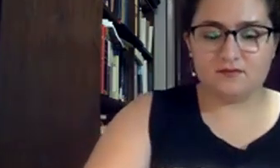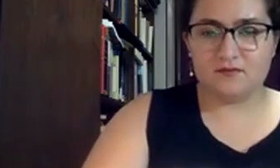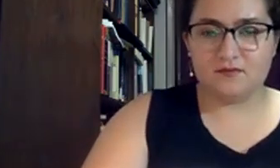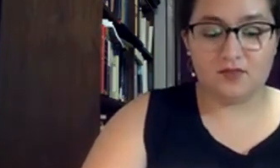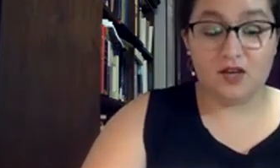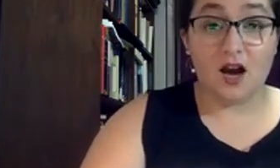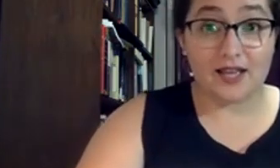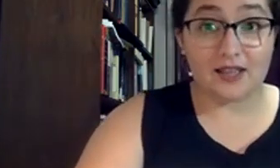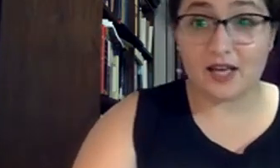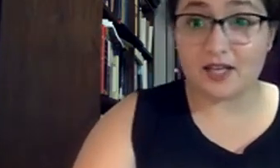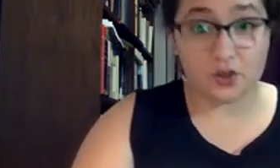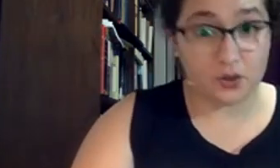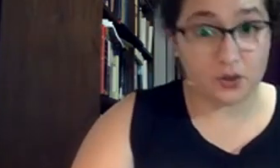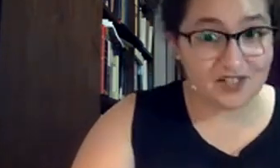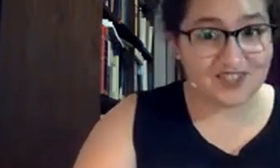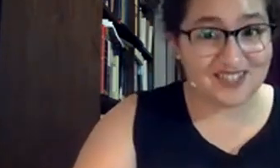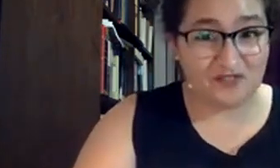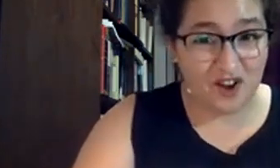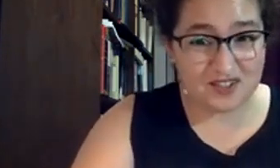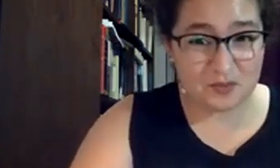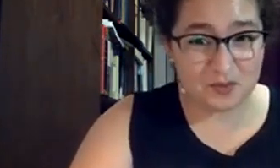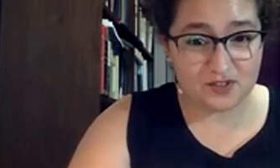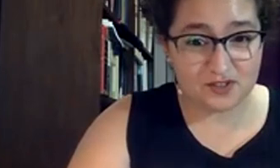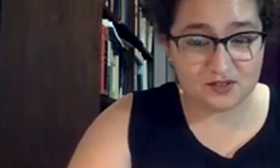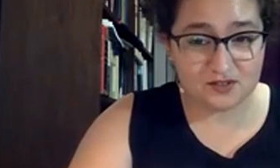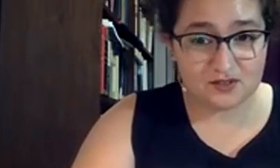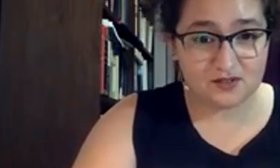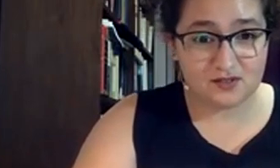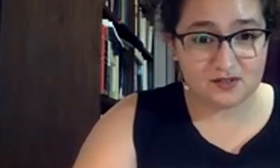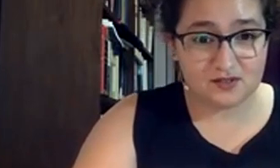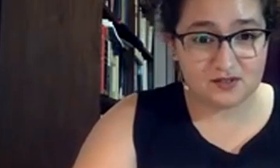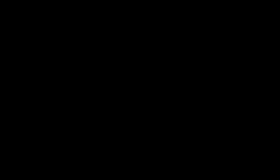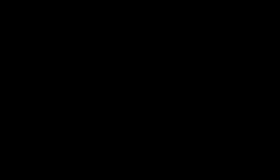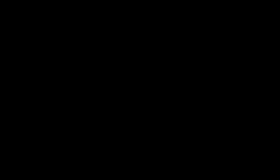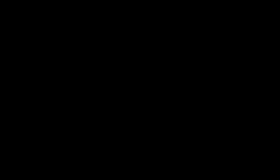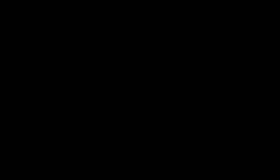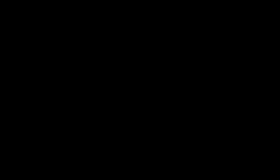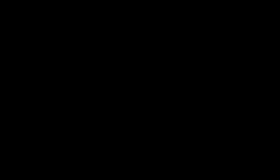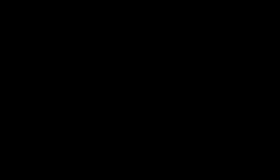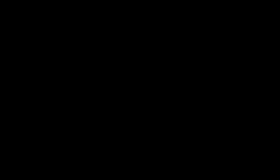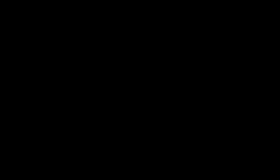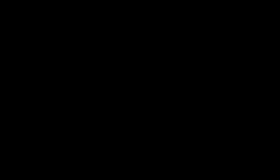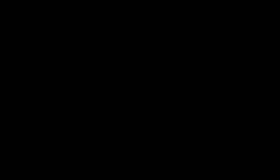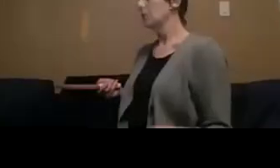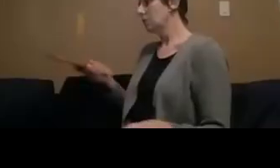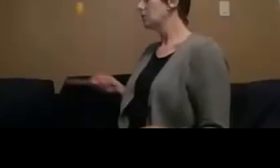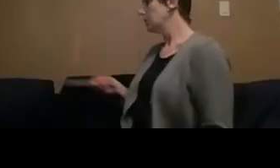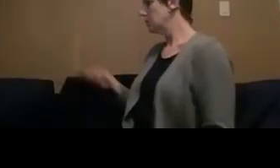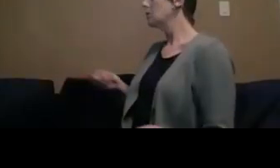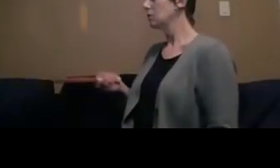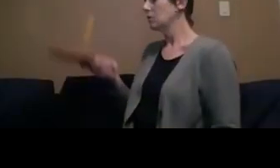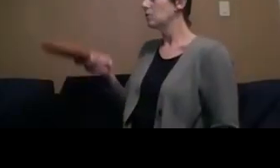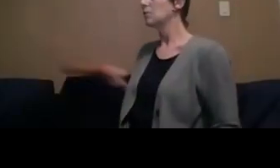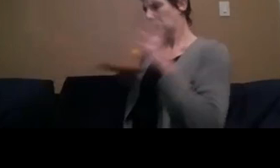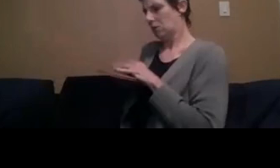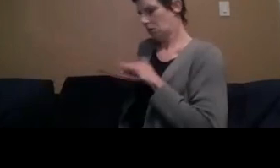interesting show. I think any show changes need Vaughn's approval. Oh, of course. Vaughn's the director. Alex, thanks for